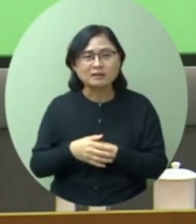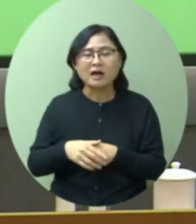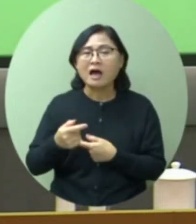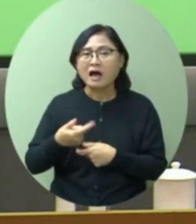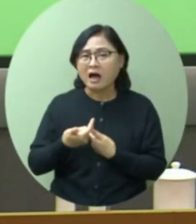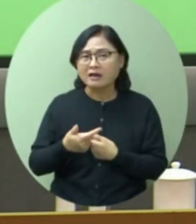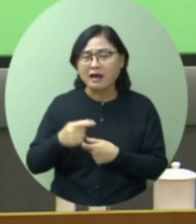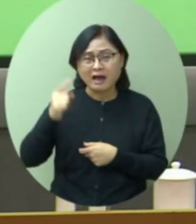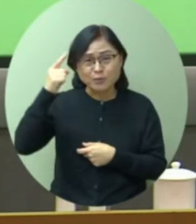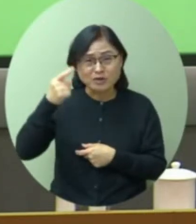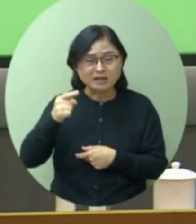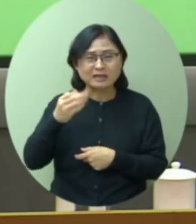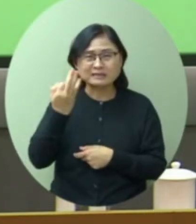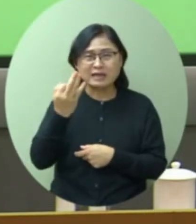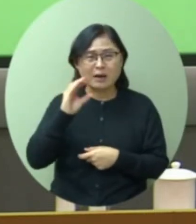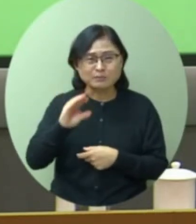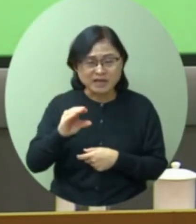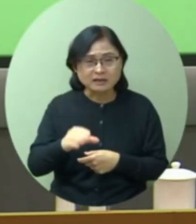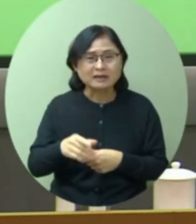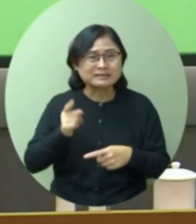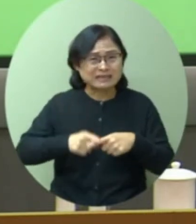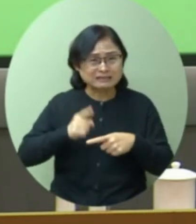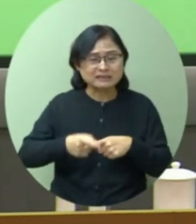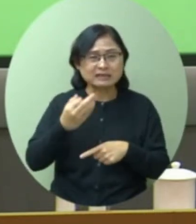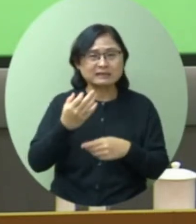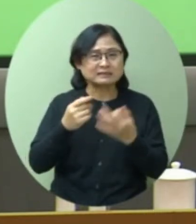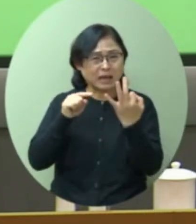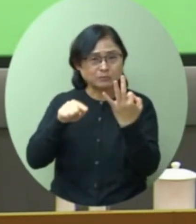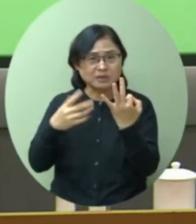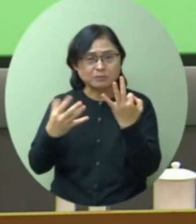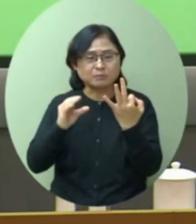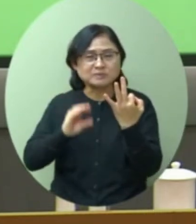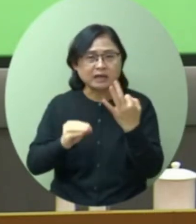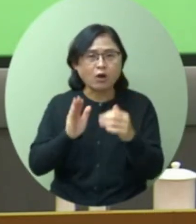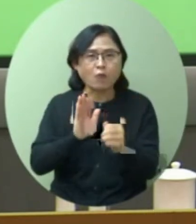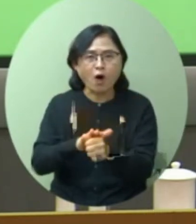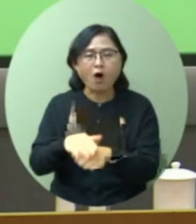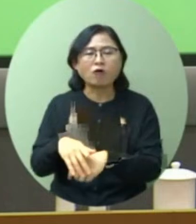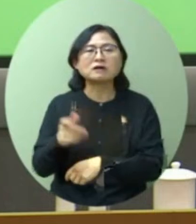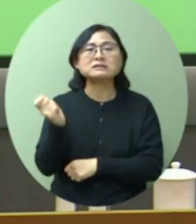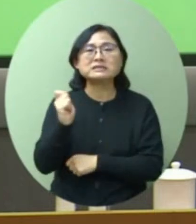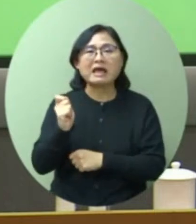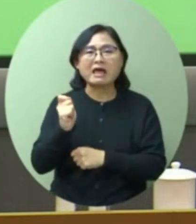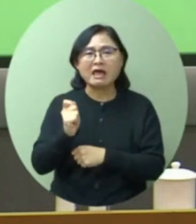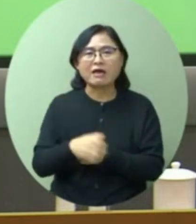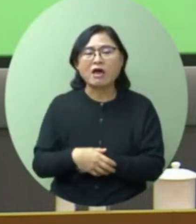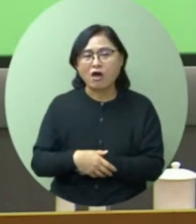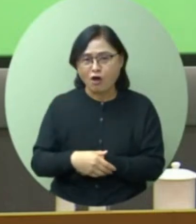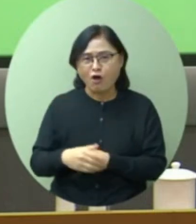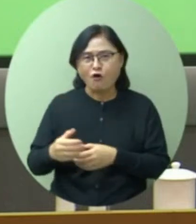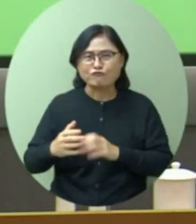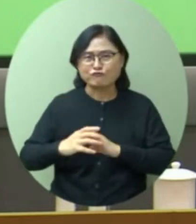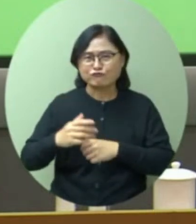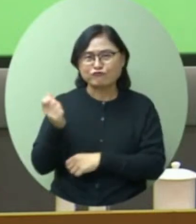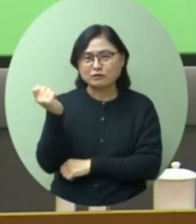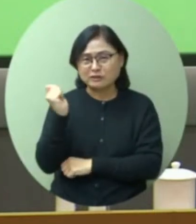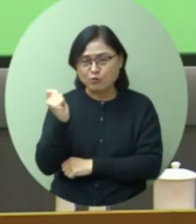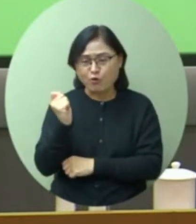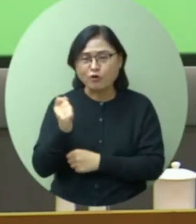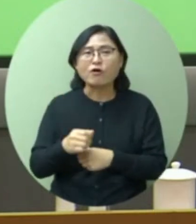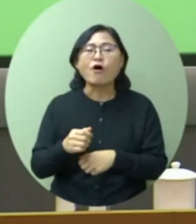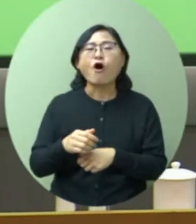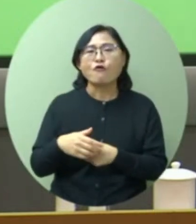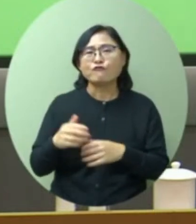limited resources. We actually spend about $350 million per day